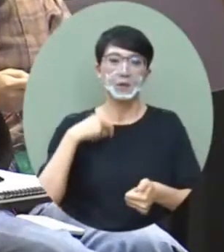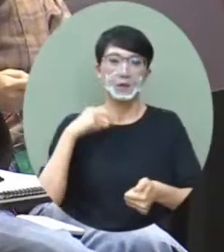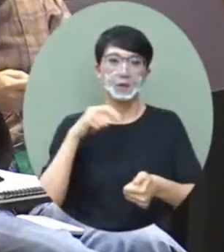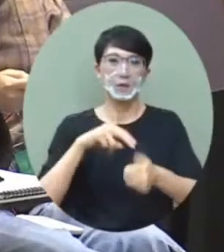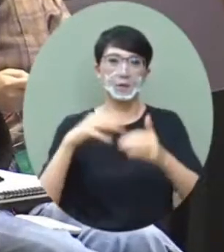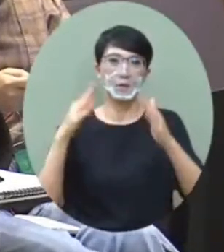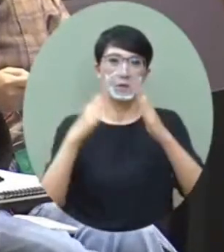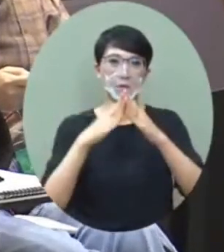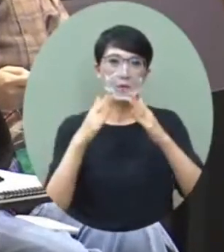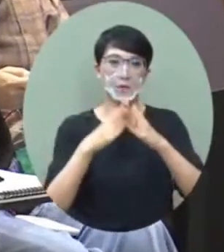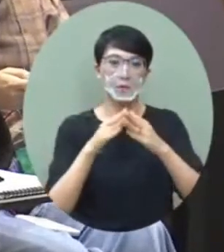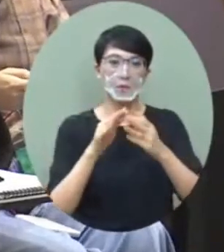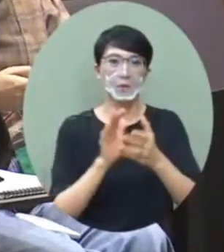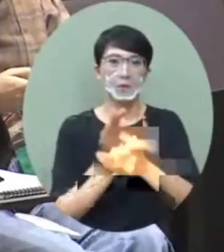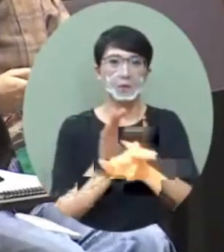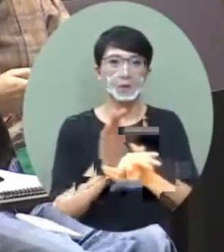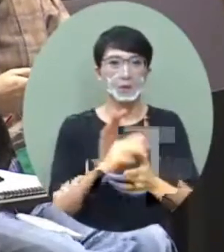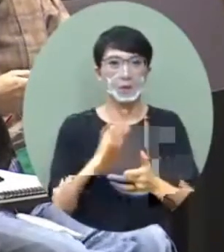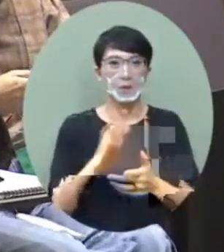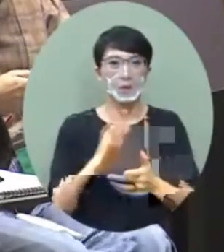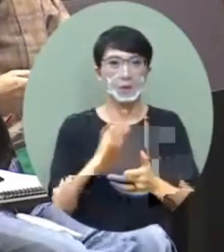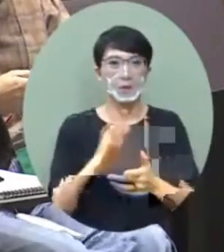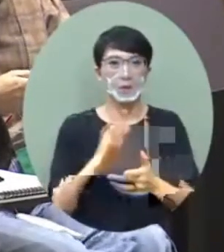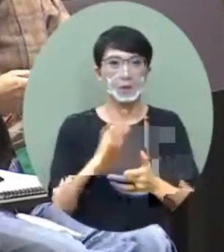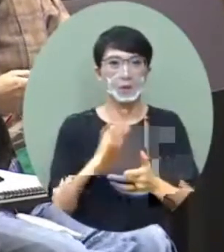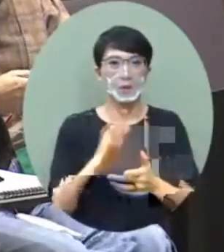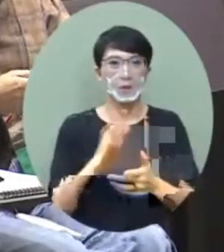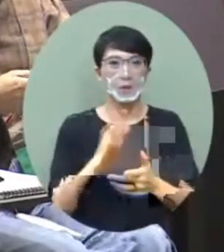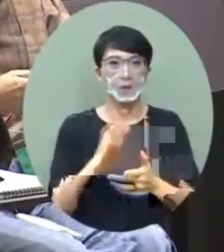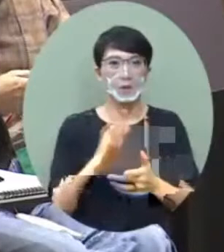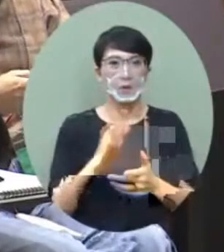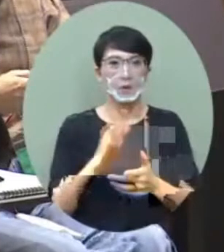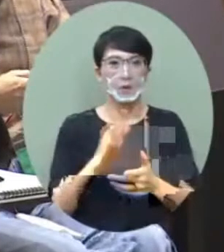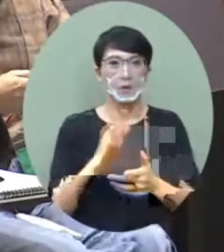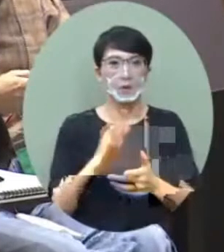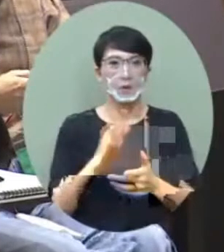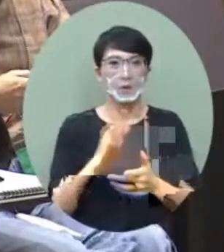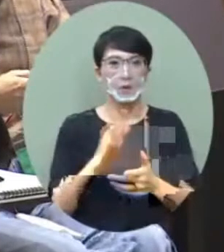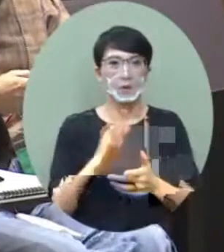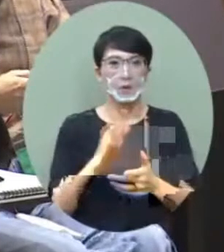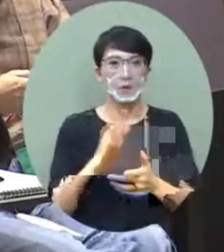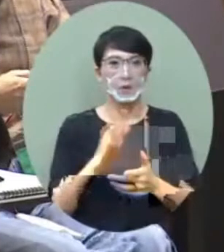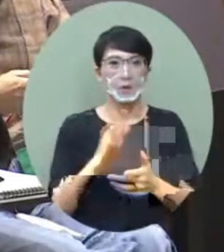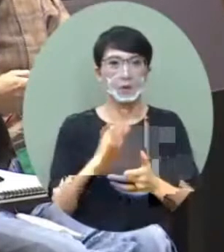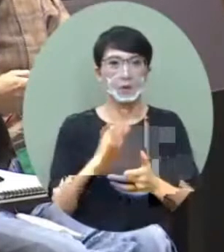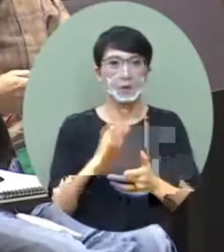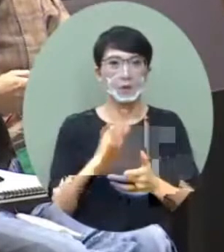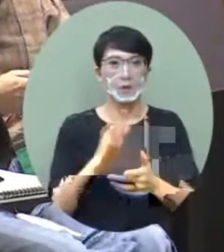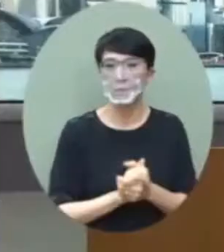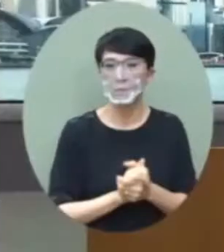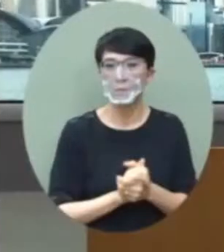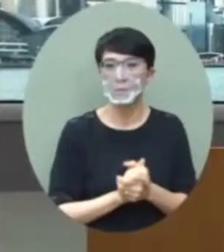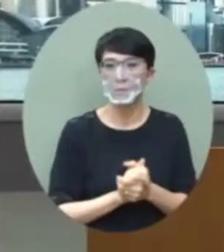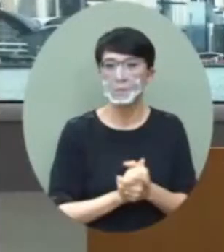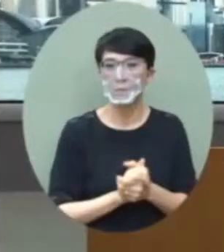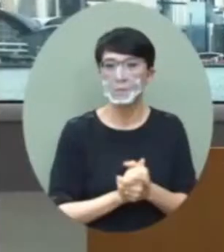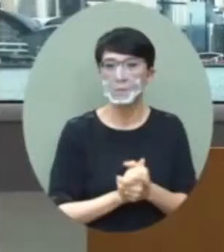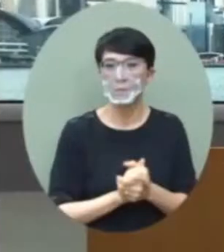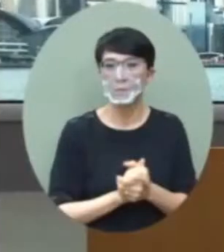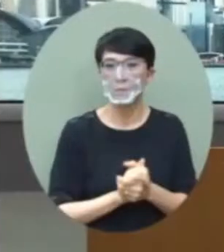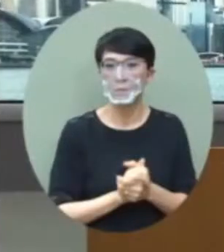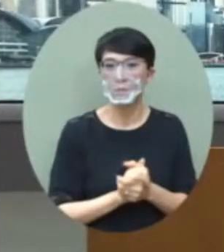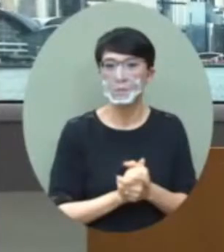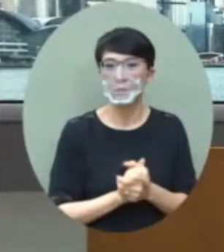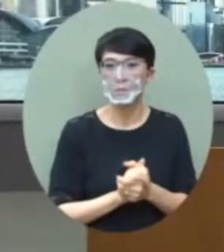what is the HA's take on this? We'll talk about the collaboration between the government and private hospitals, and finally I will address the